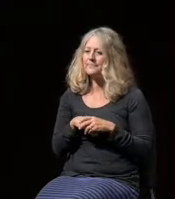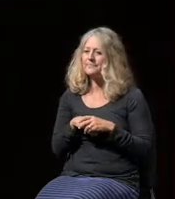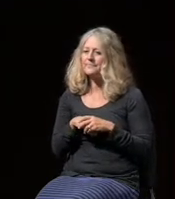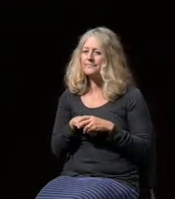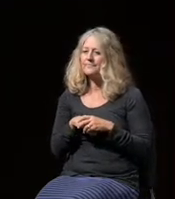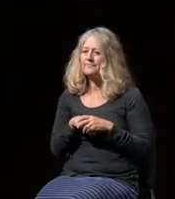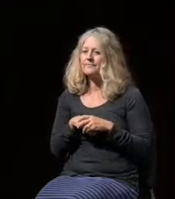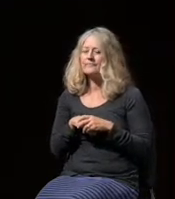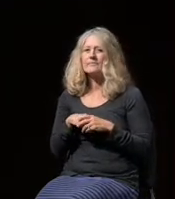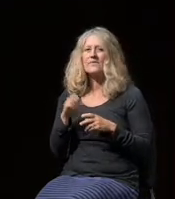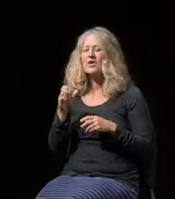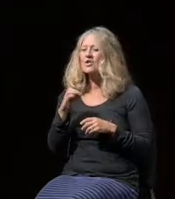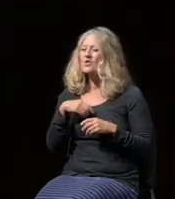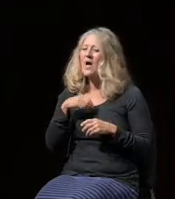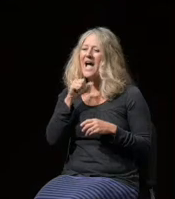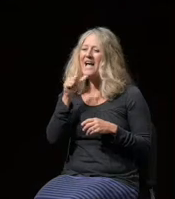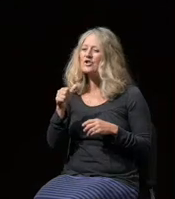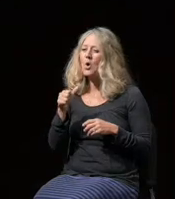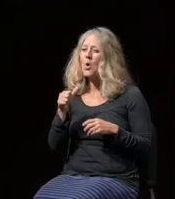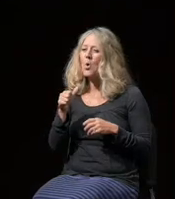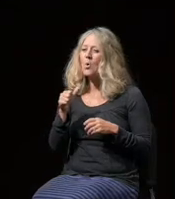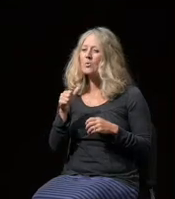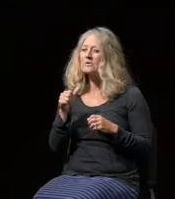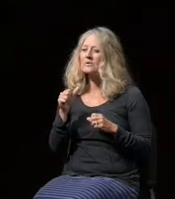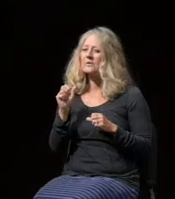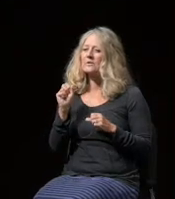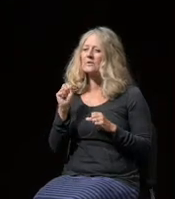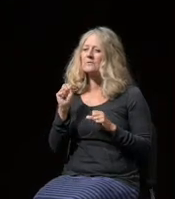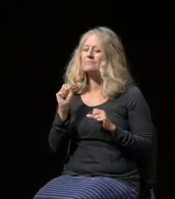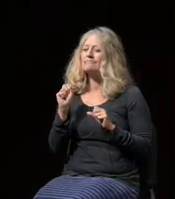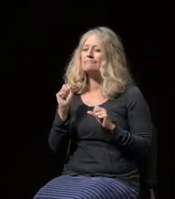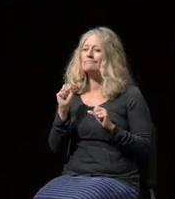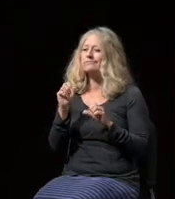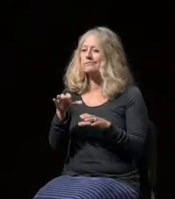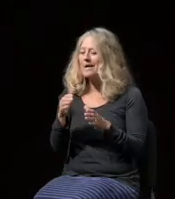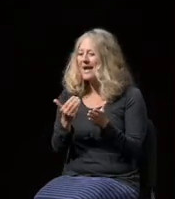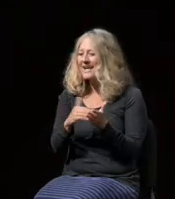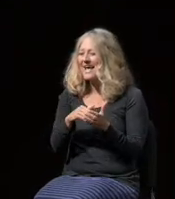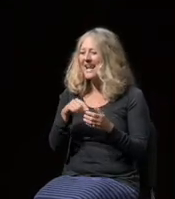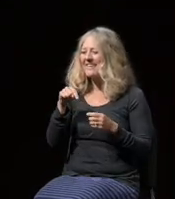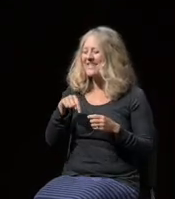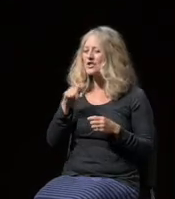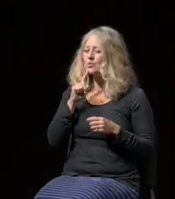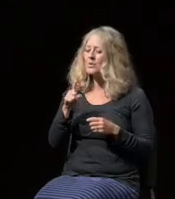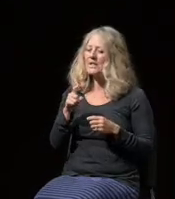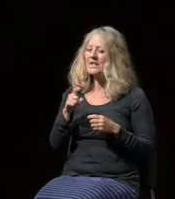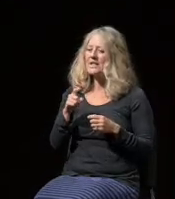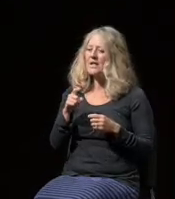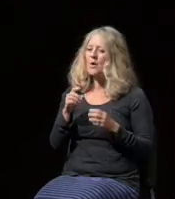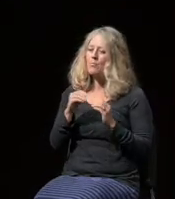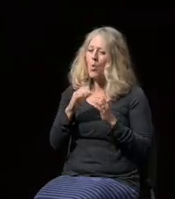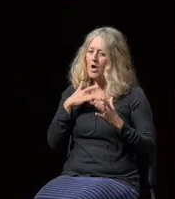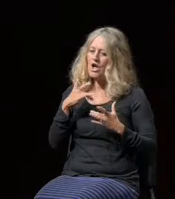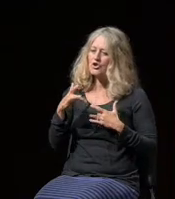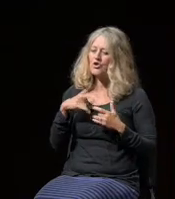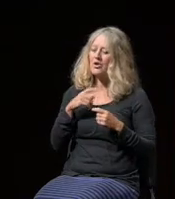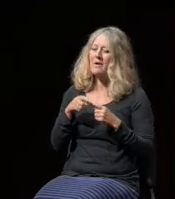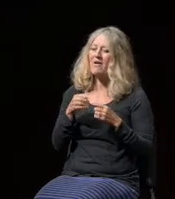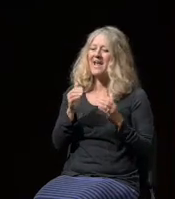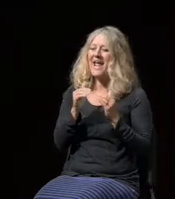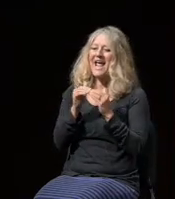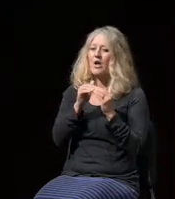So I don't raise these things again. This came from a place of really being concerned about equity outcomes for